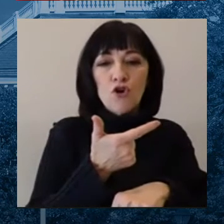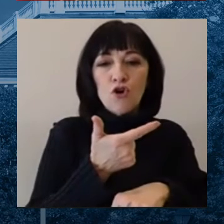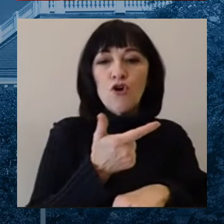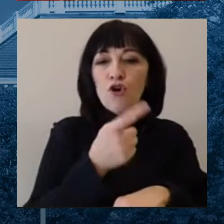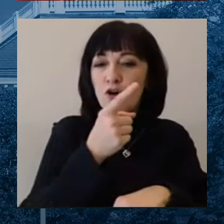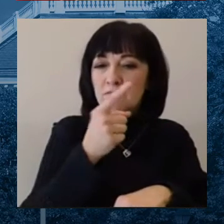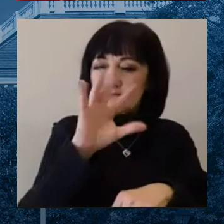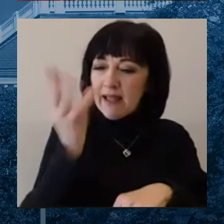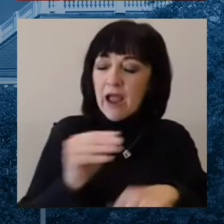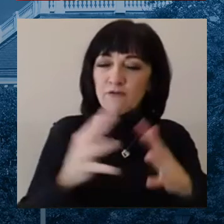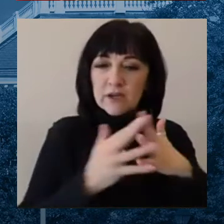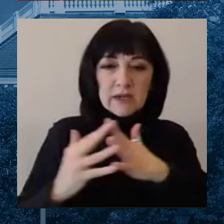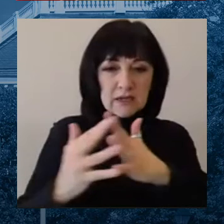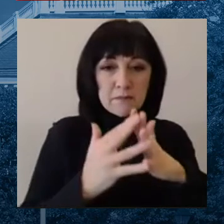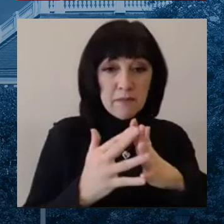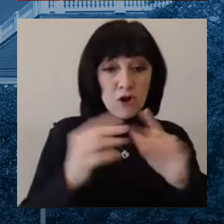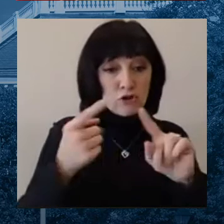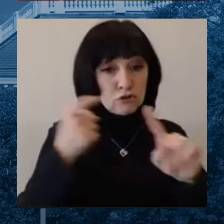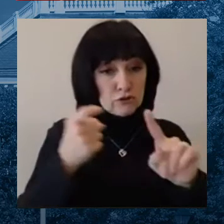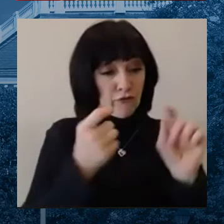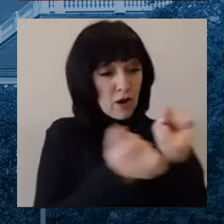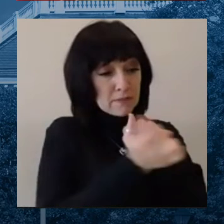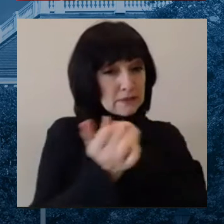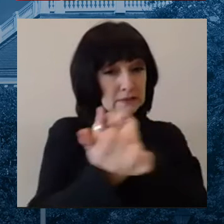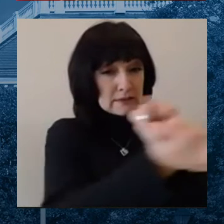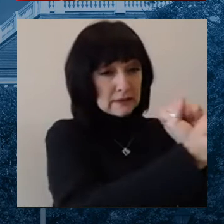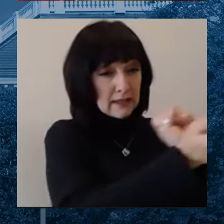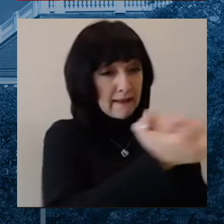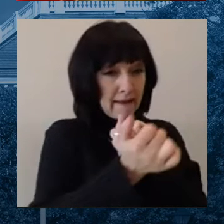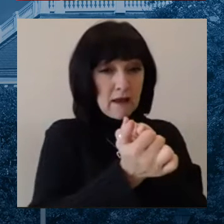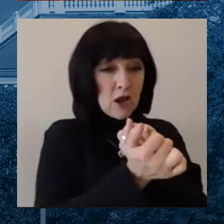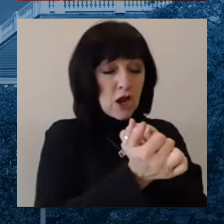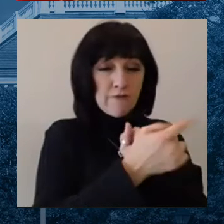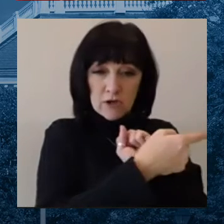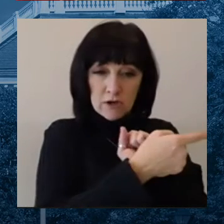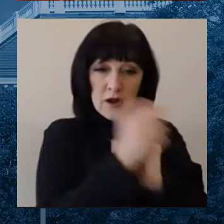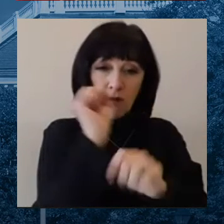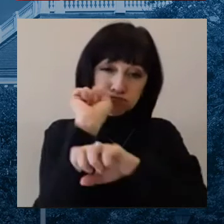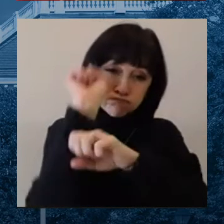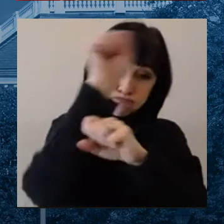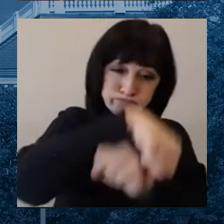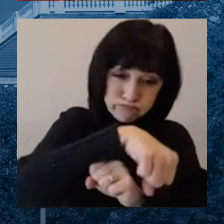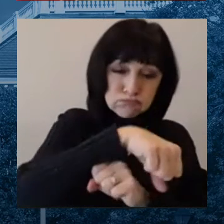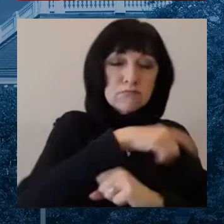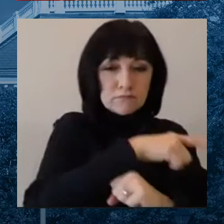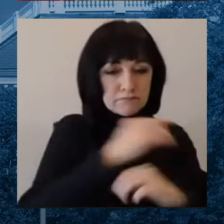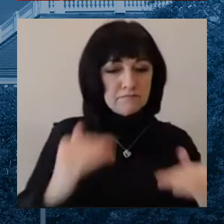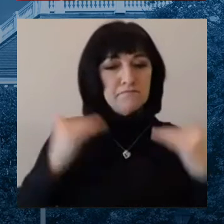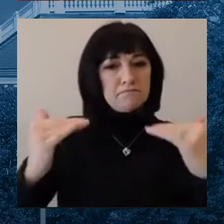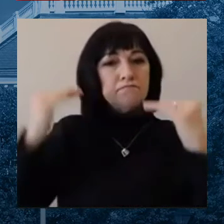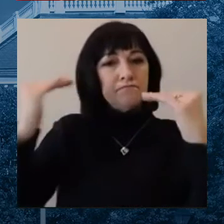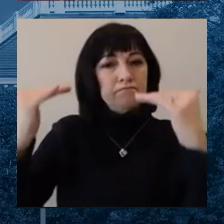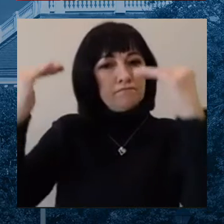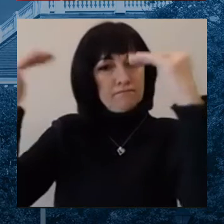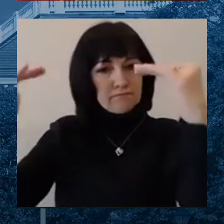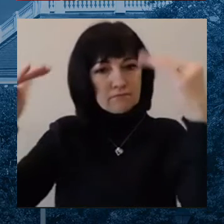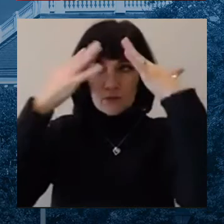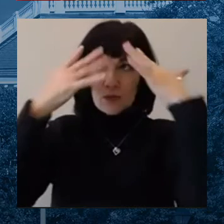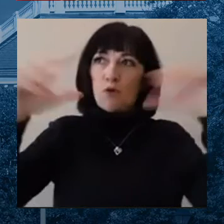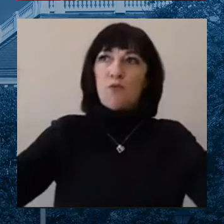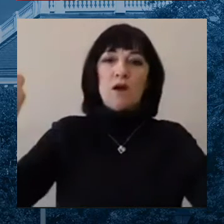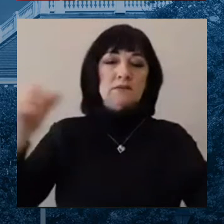enslavement to ascending to the highest offices of our country. It is that